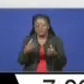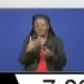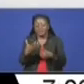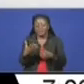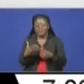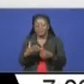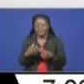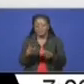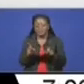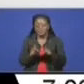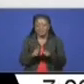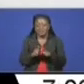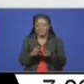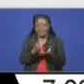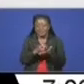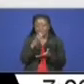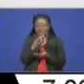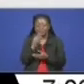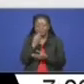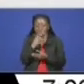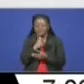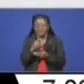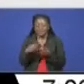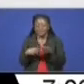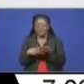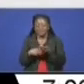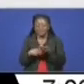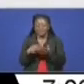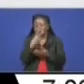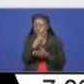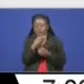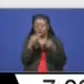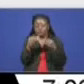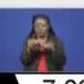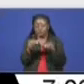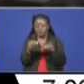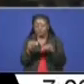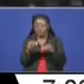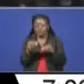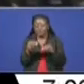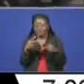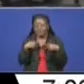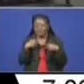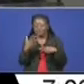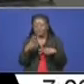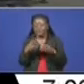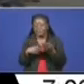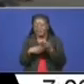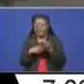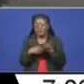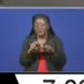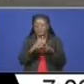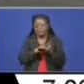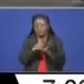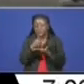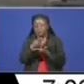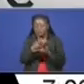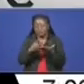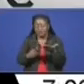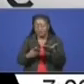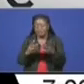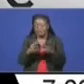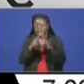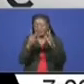I'm still investigating them, had their batteries very high from the normal prices. That is not good. People need batteries. I